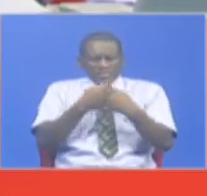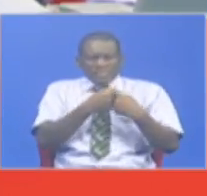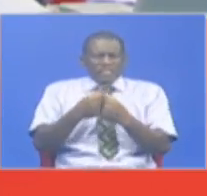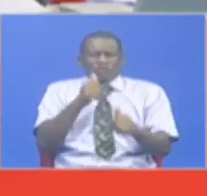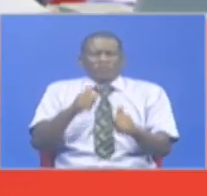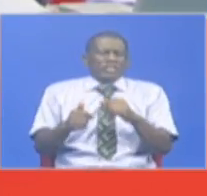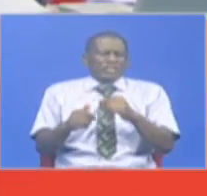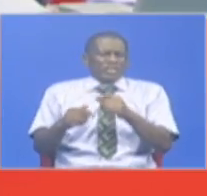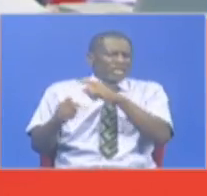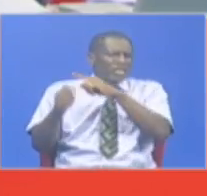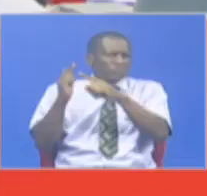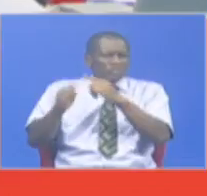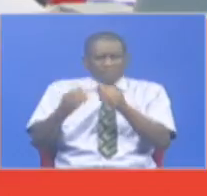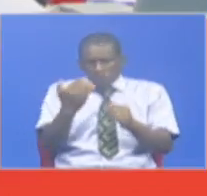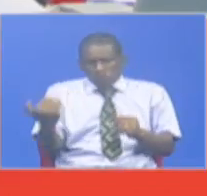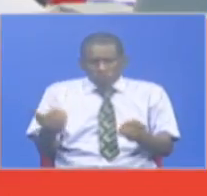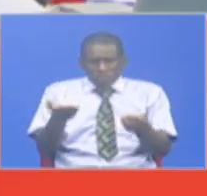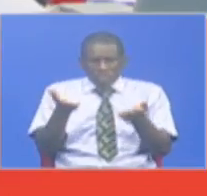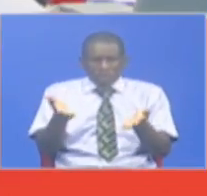now?